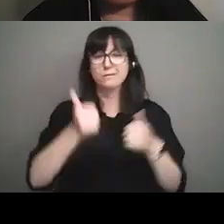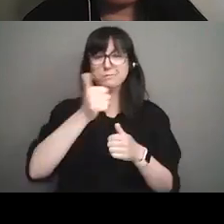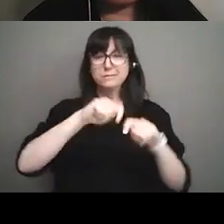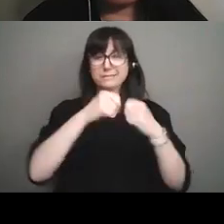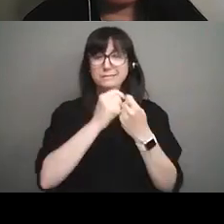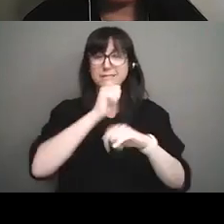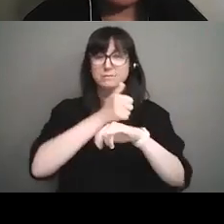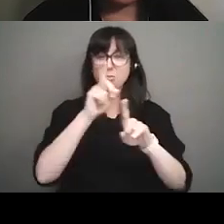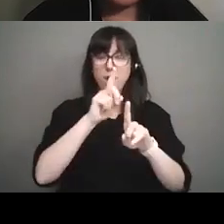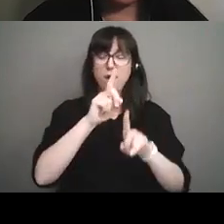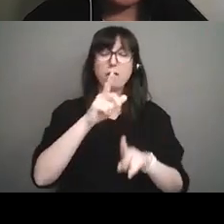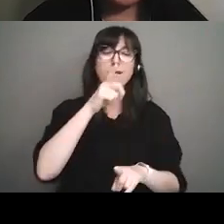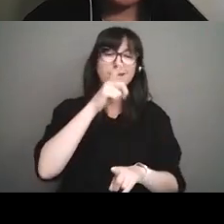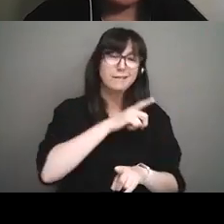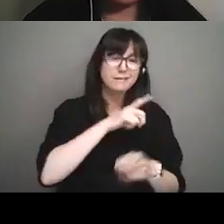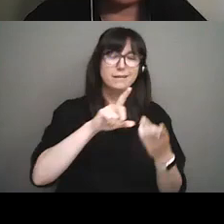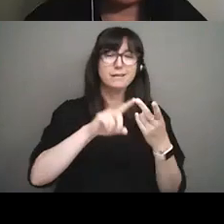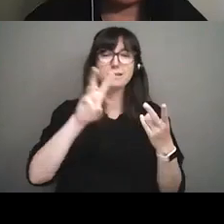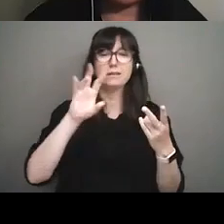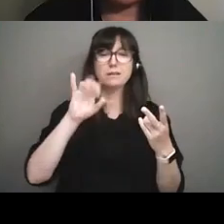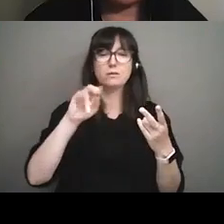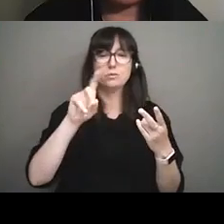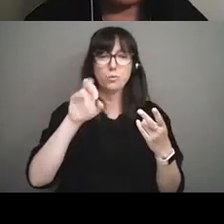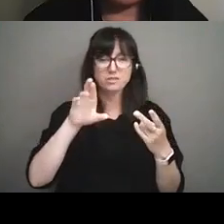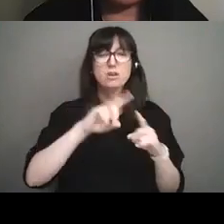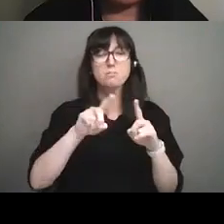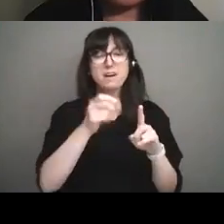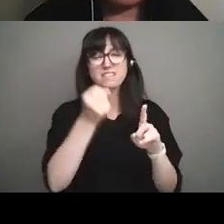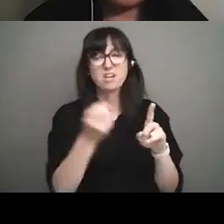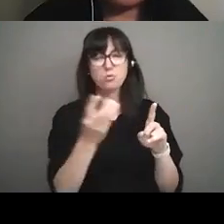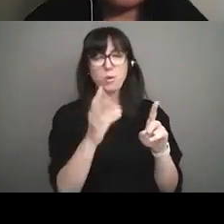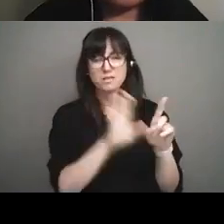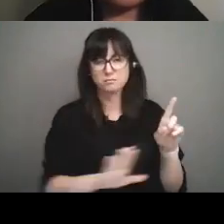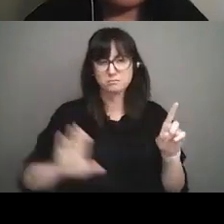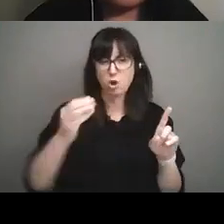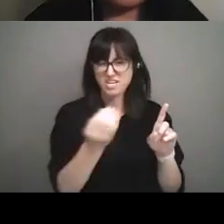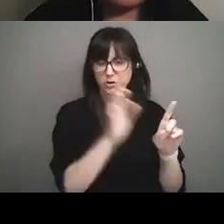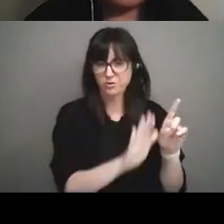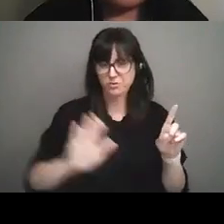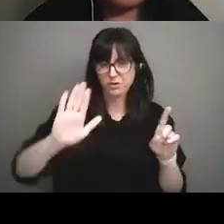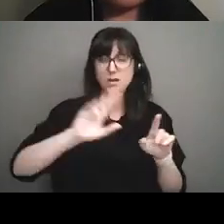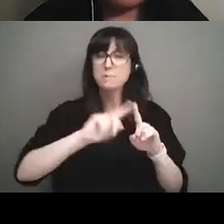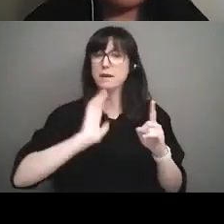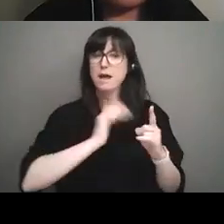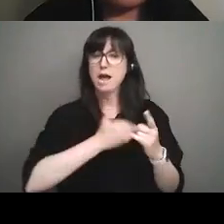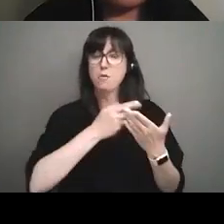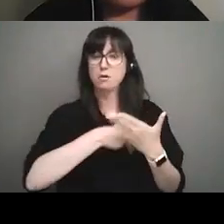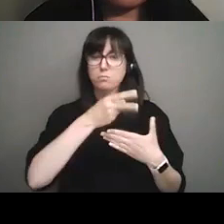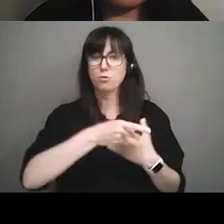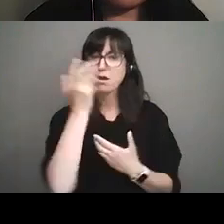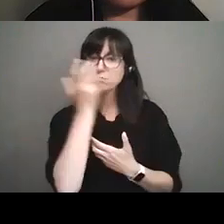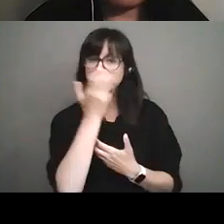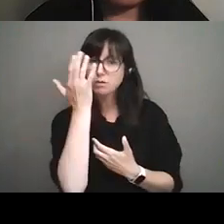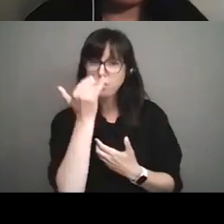and Windsor. However, we do cover the Southwestern Ontario region, and the beauty of our program really is that the connection